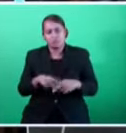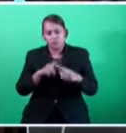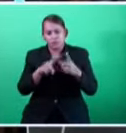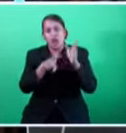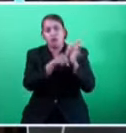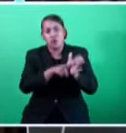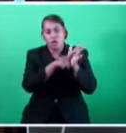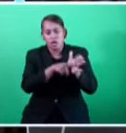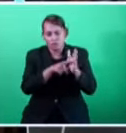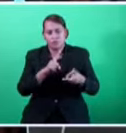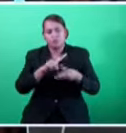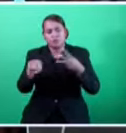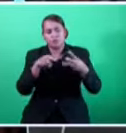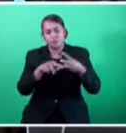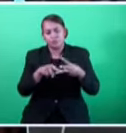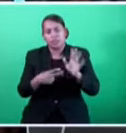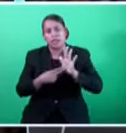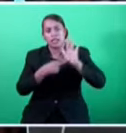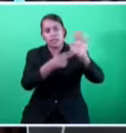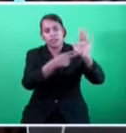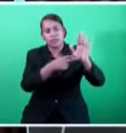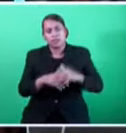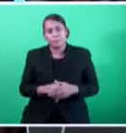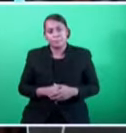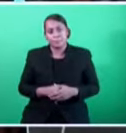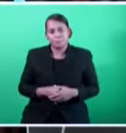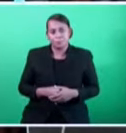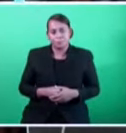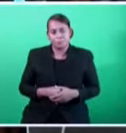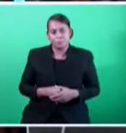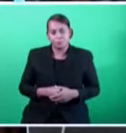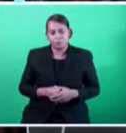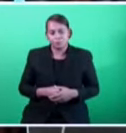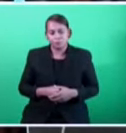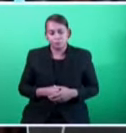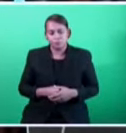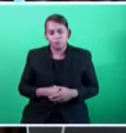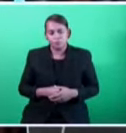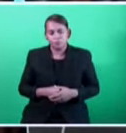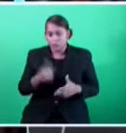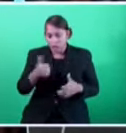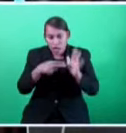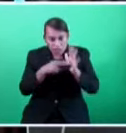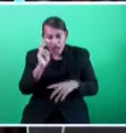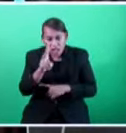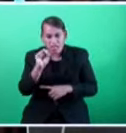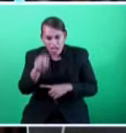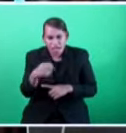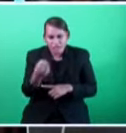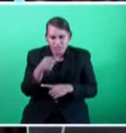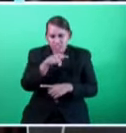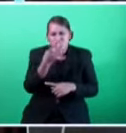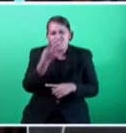kilometer. Lengalenga Creek in Nendi, 4.5 kilometer. Waimalika Creek in Nendi, 4.5 kilometer. Geleloa Creek in Nendi,